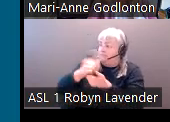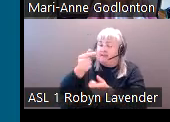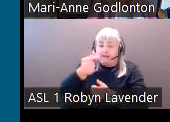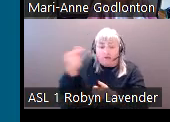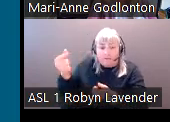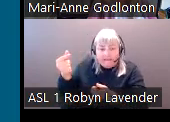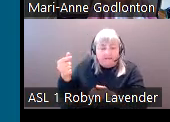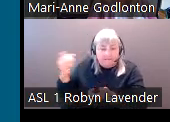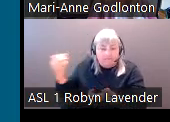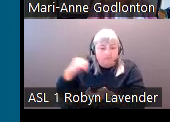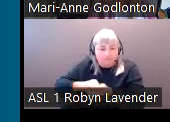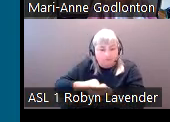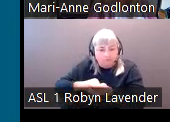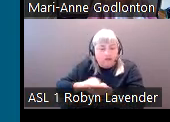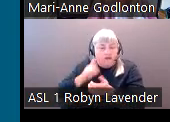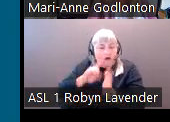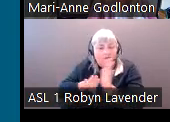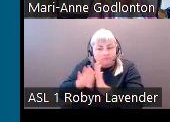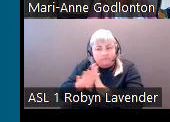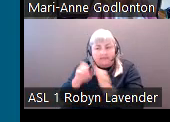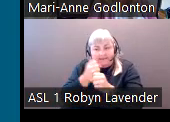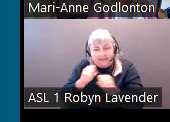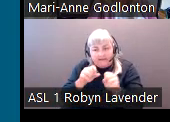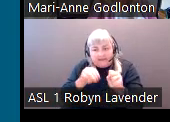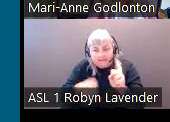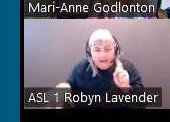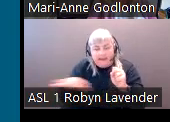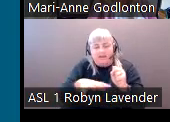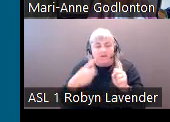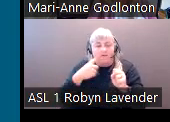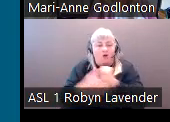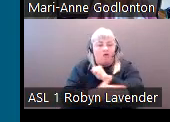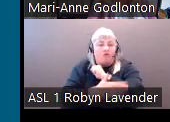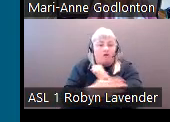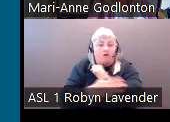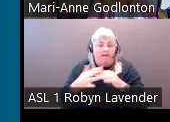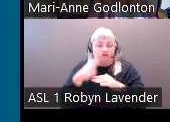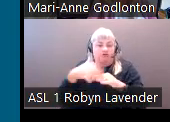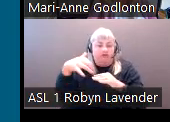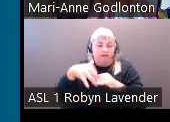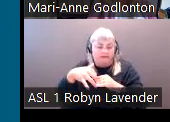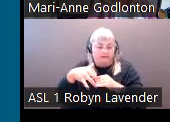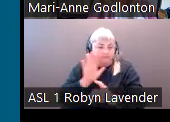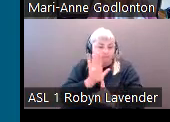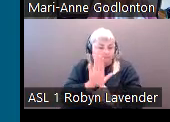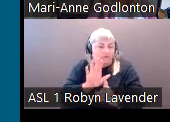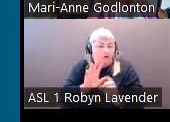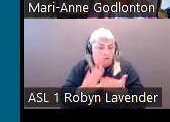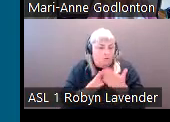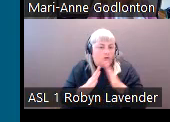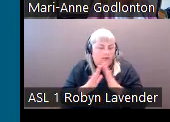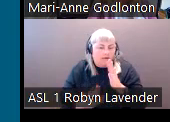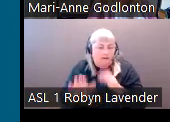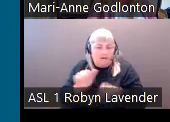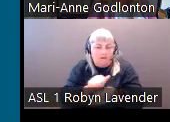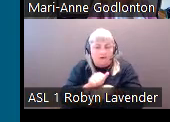for rural and Indigenous communities in Alberta. So what that means is we're trying to partner with